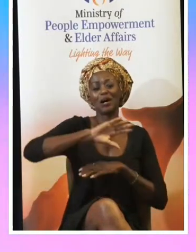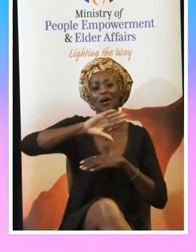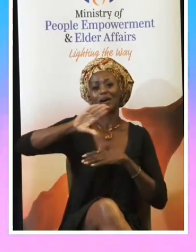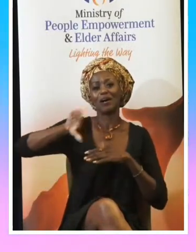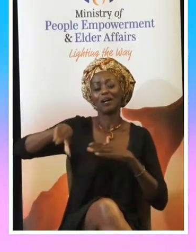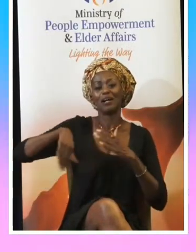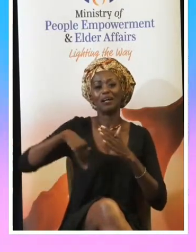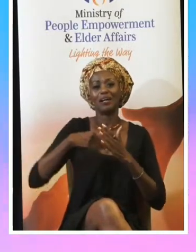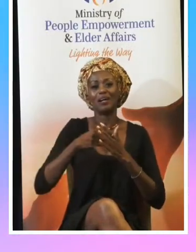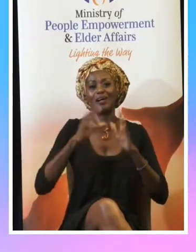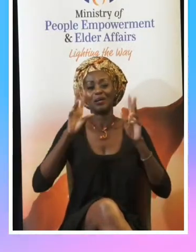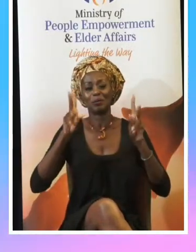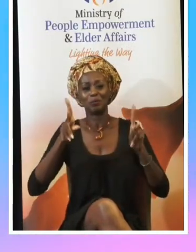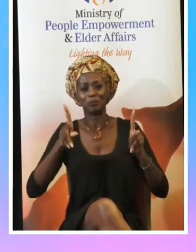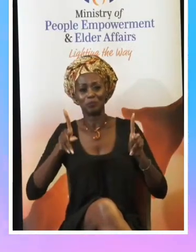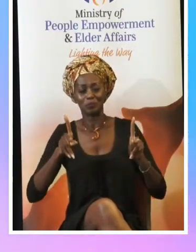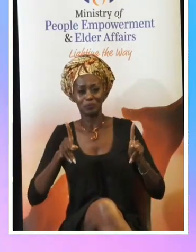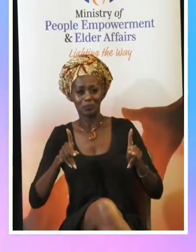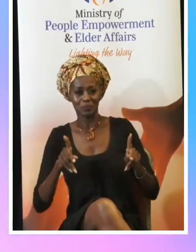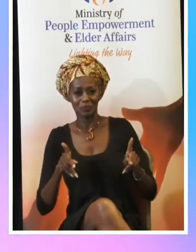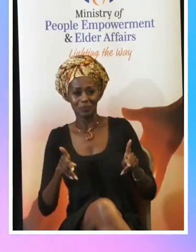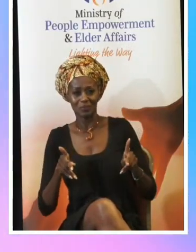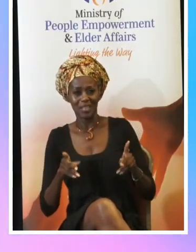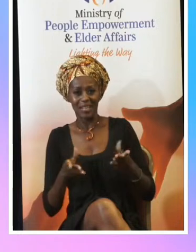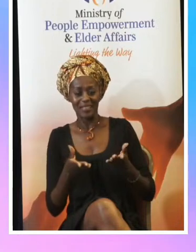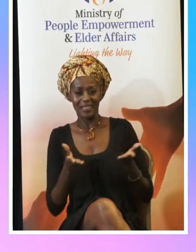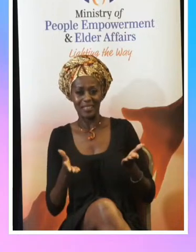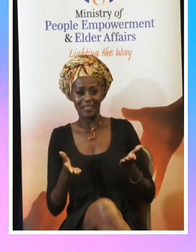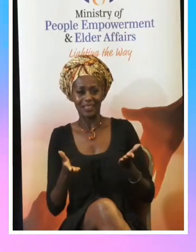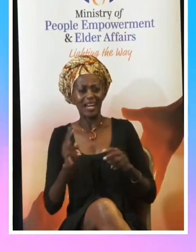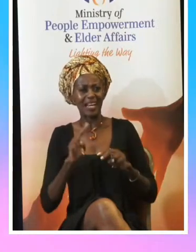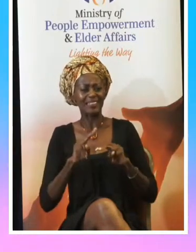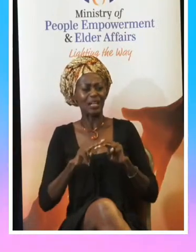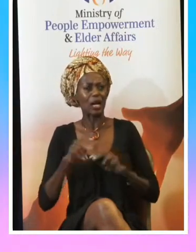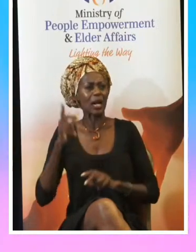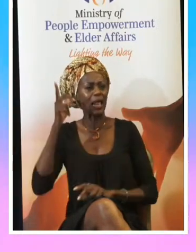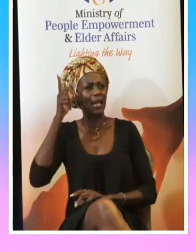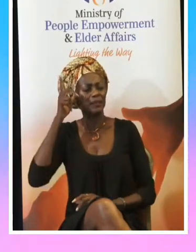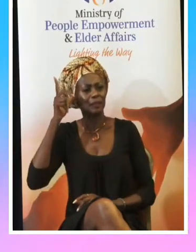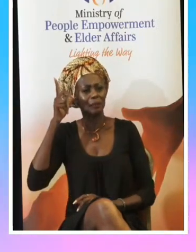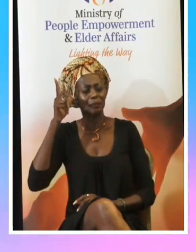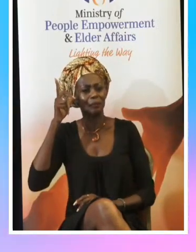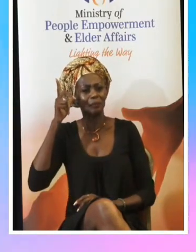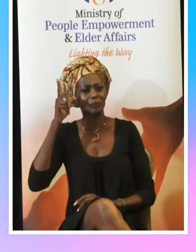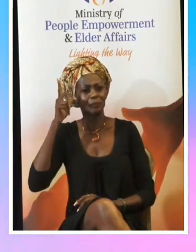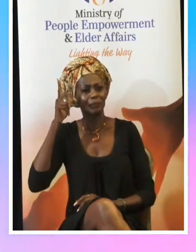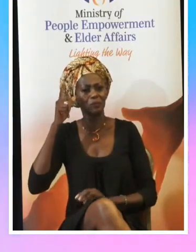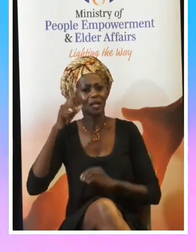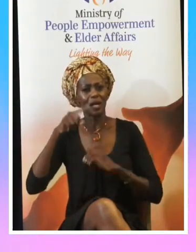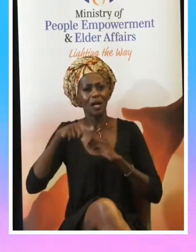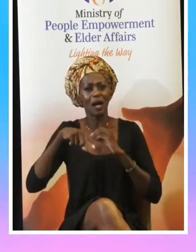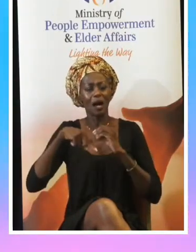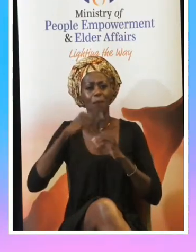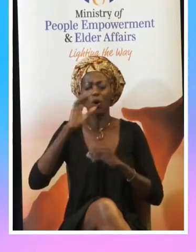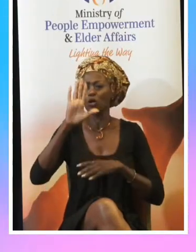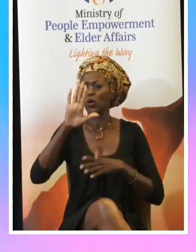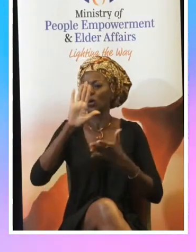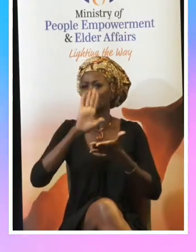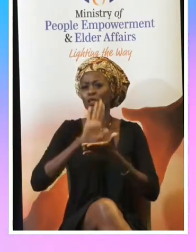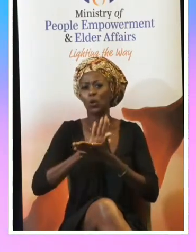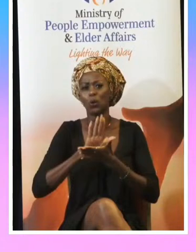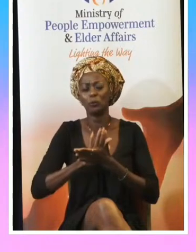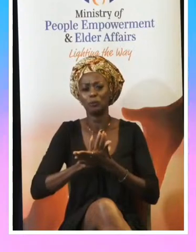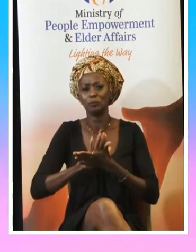disability. And then I sit here and listen to you about your schooling.